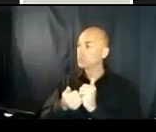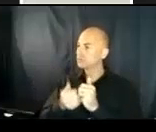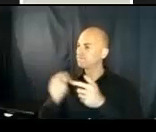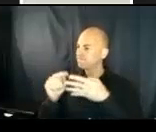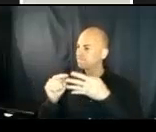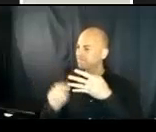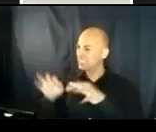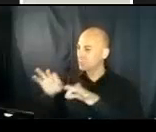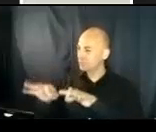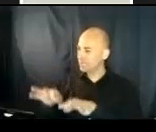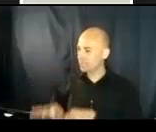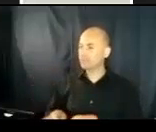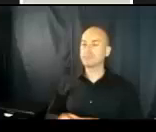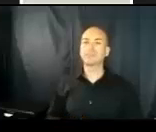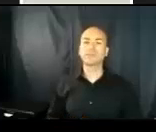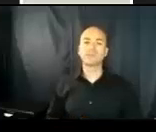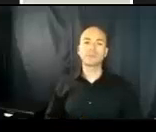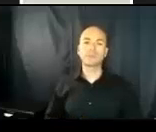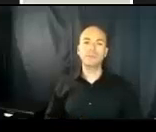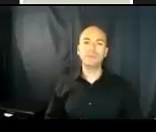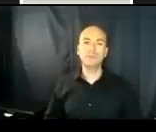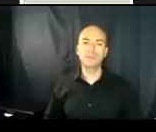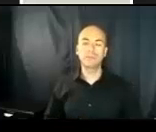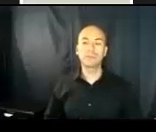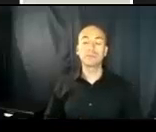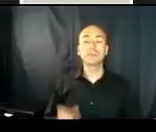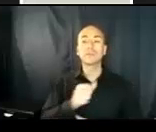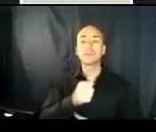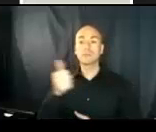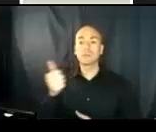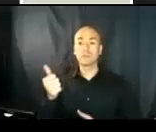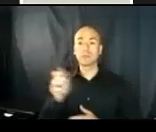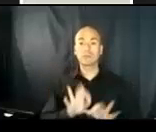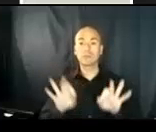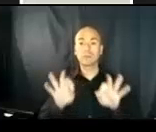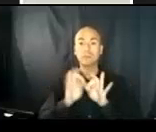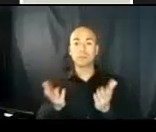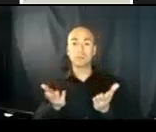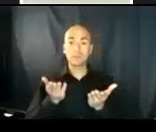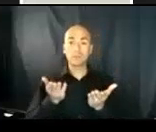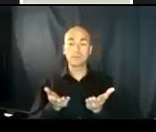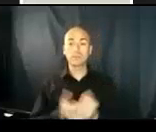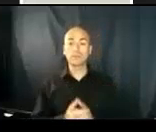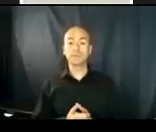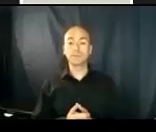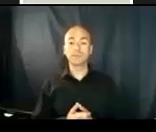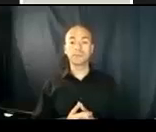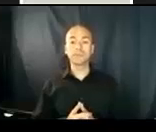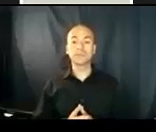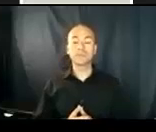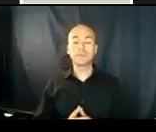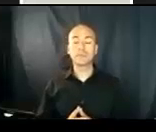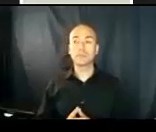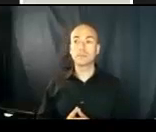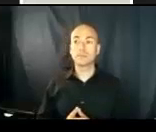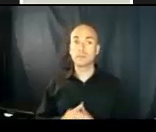your learners right there. Another thing that I highly recommend to my teachers when they